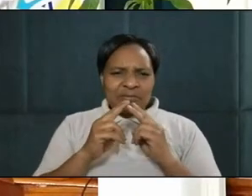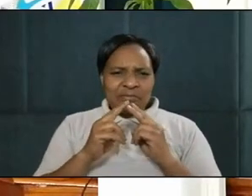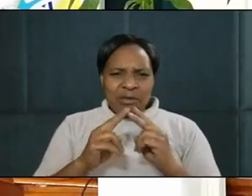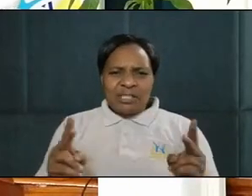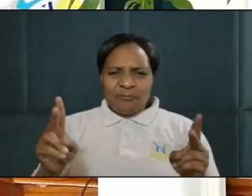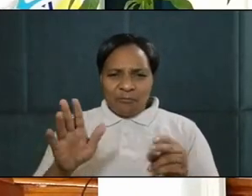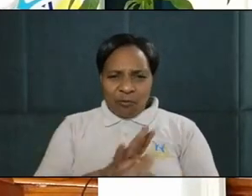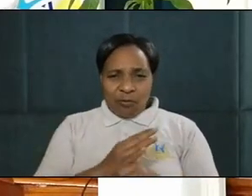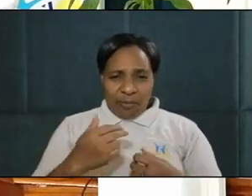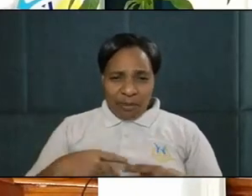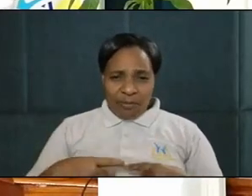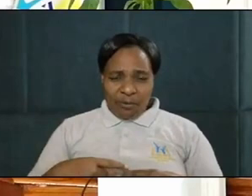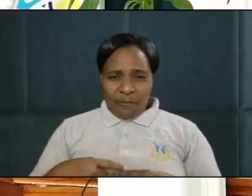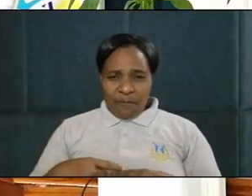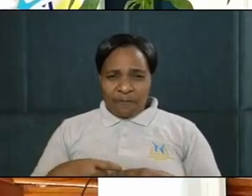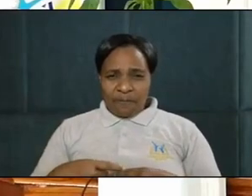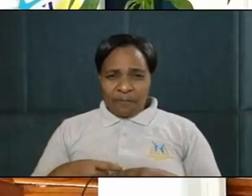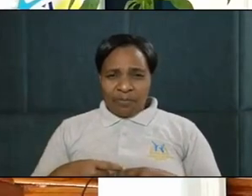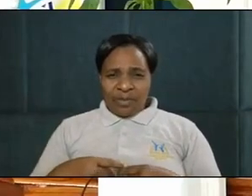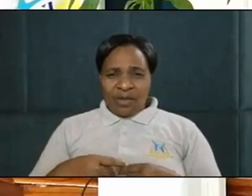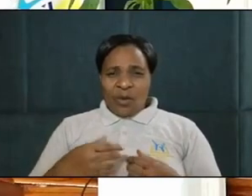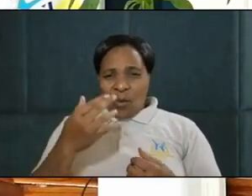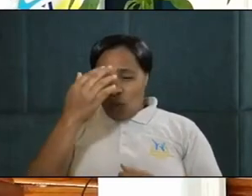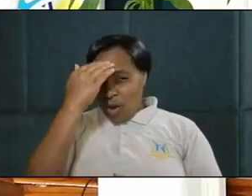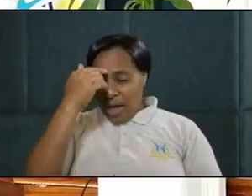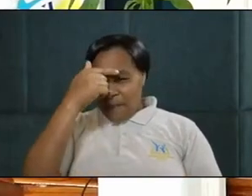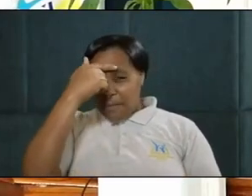Howie. Because Nason is